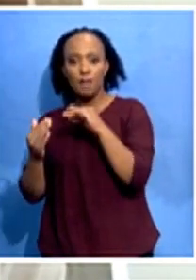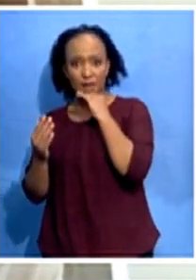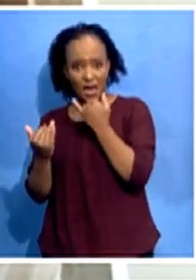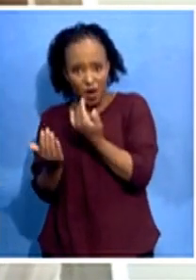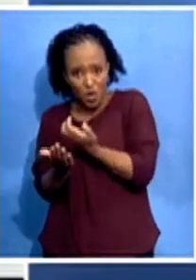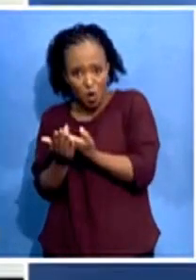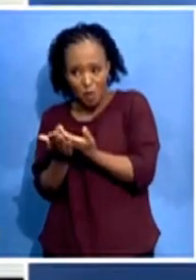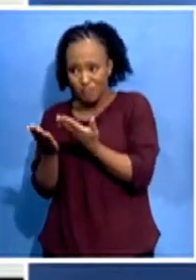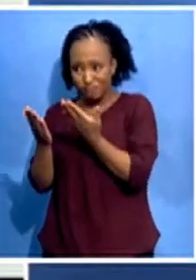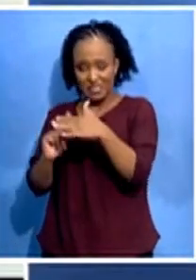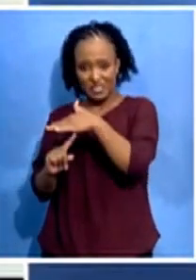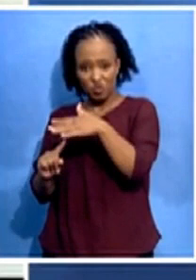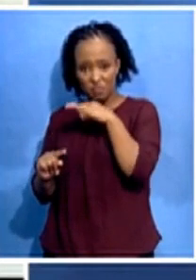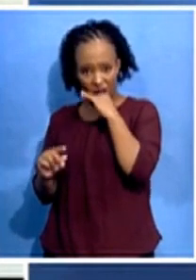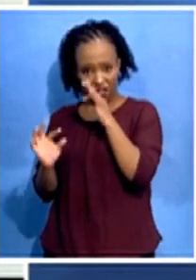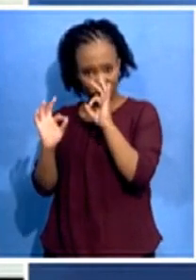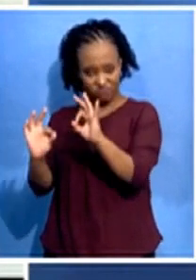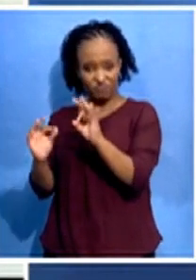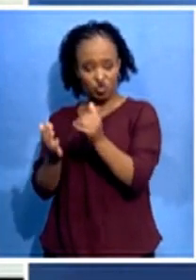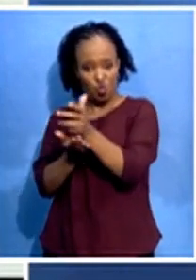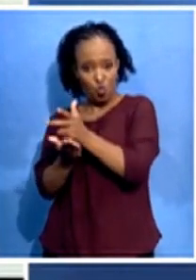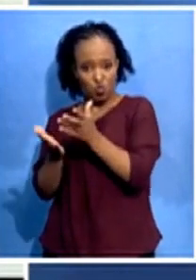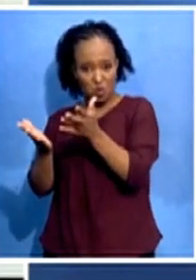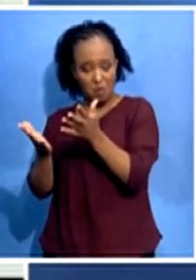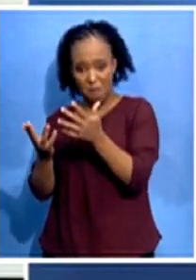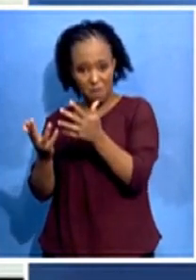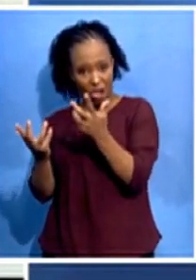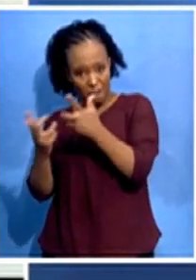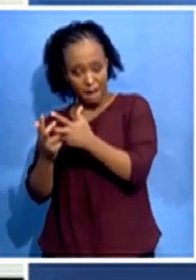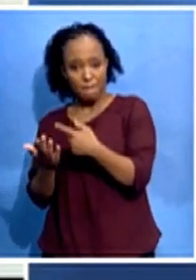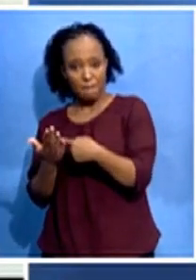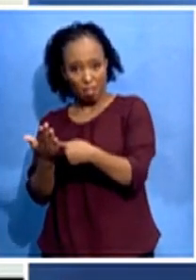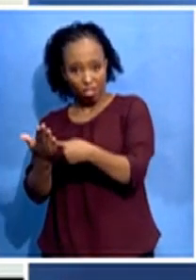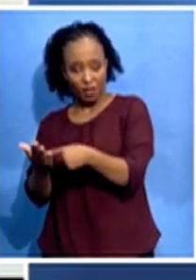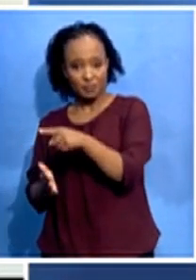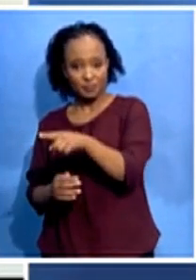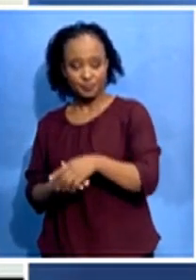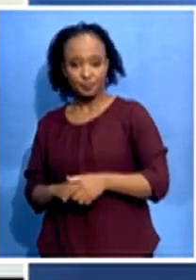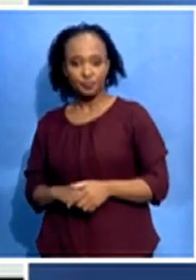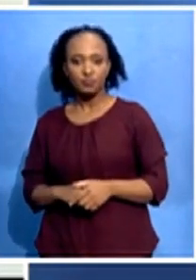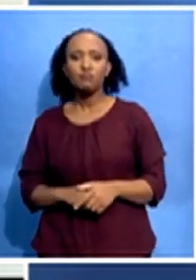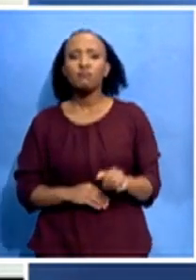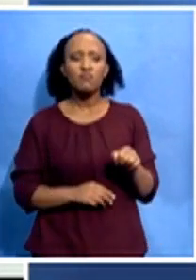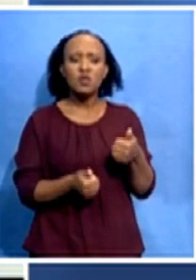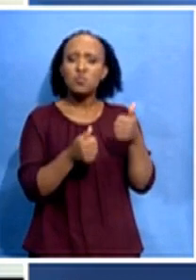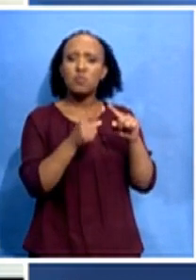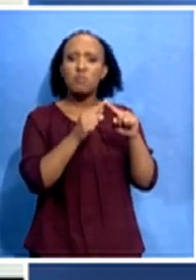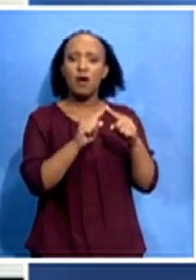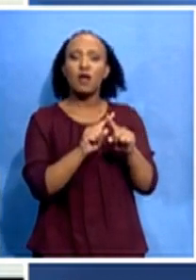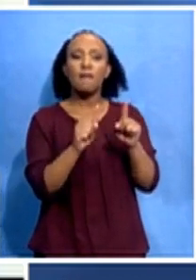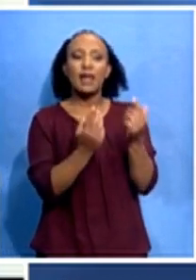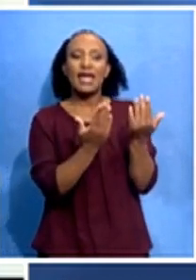I think it's a very interesting point, but the expectation from an employee is, with your increases going up in medical